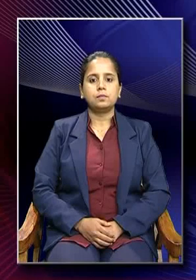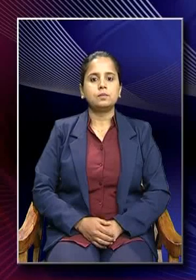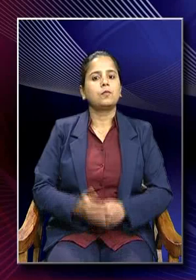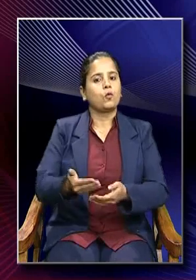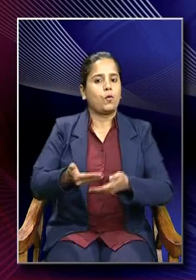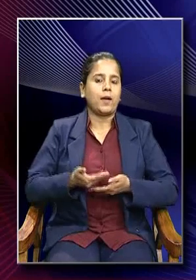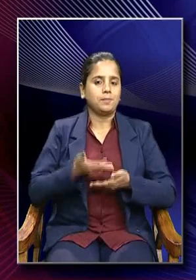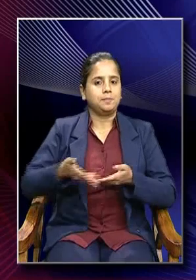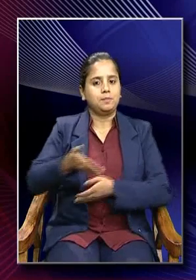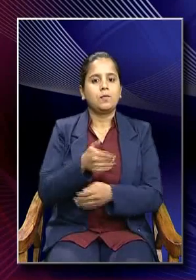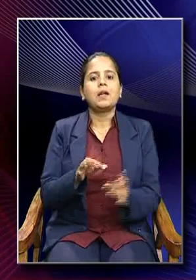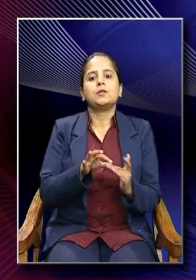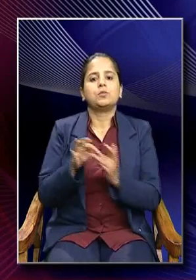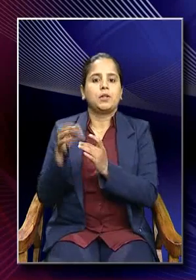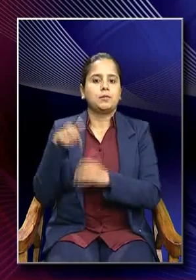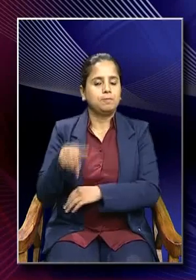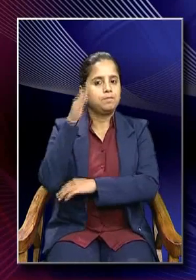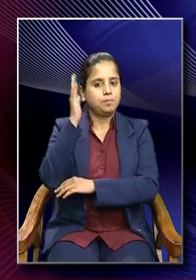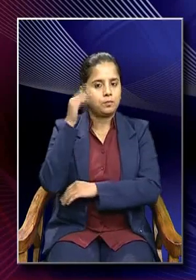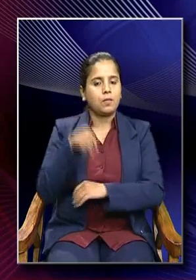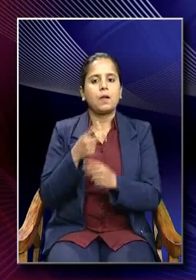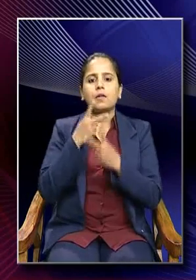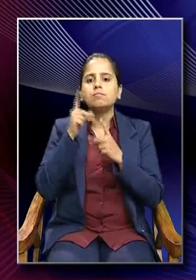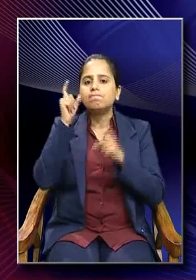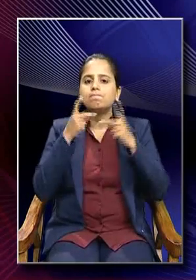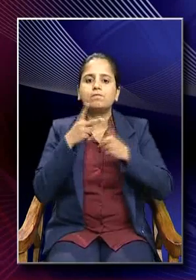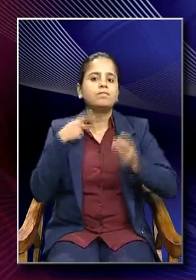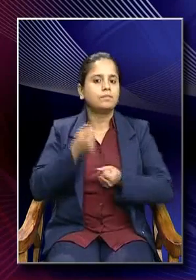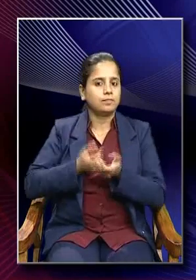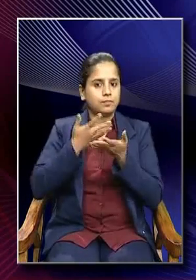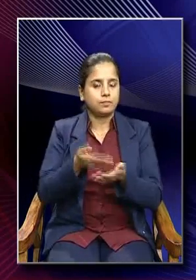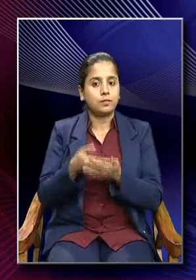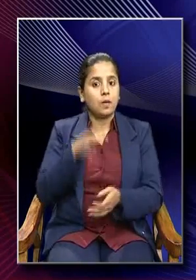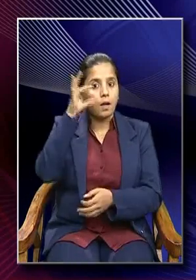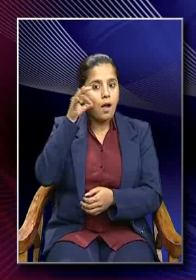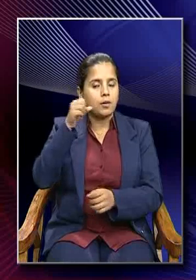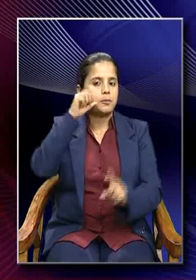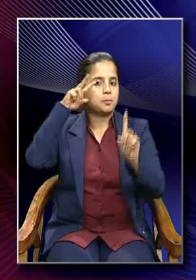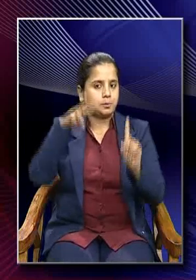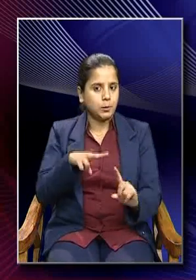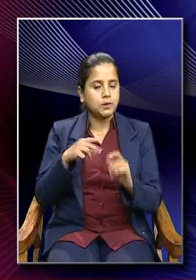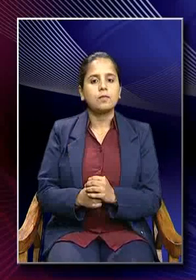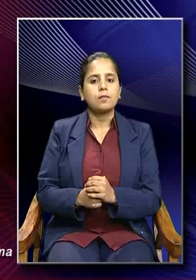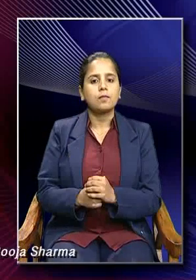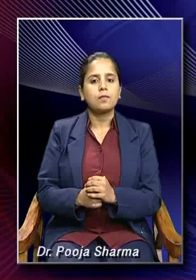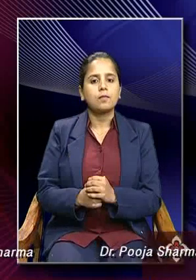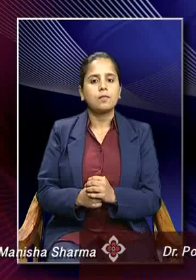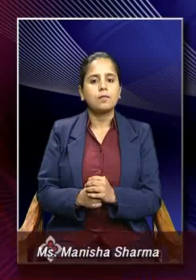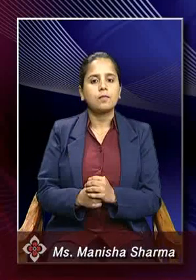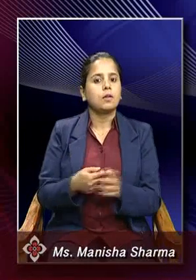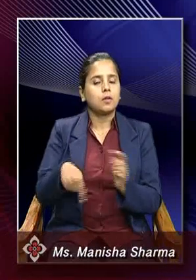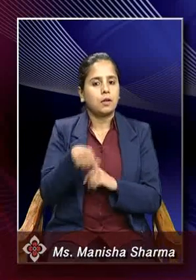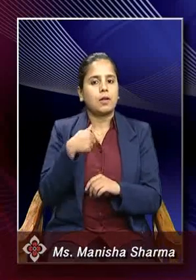Welcome back to this special series of symbolic expression on Gandhian perspective. I'm